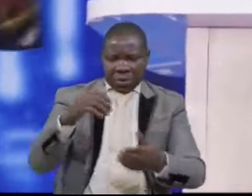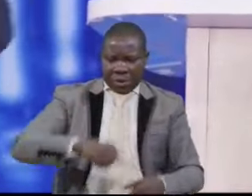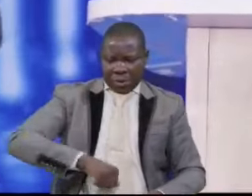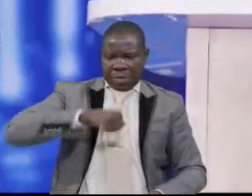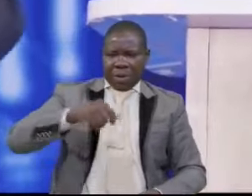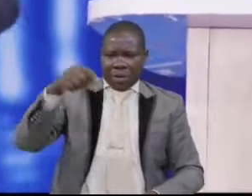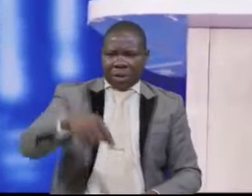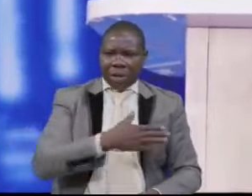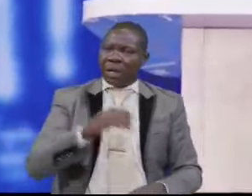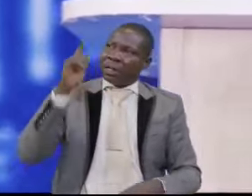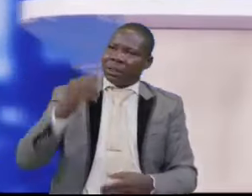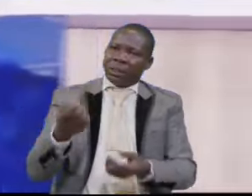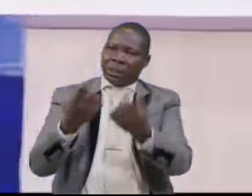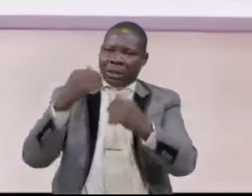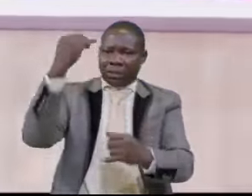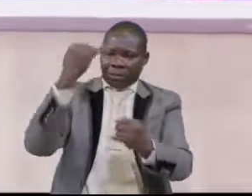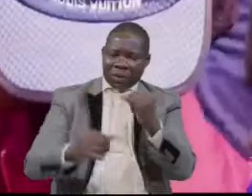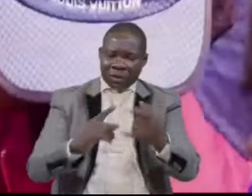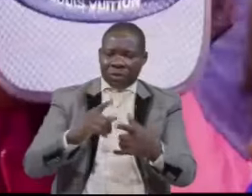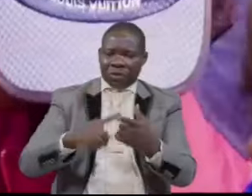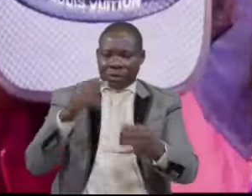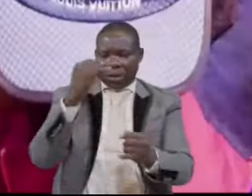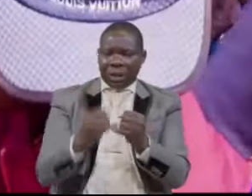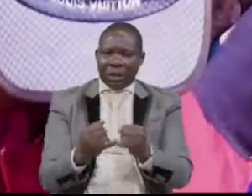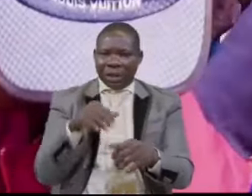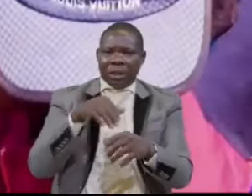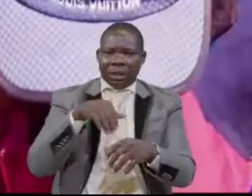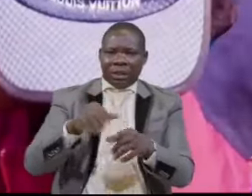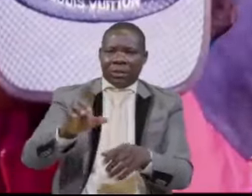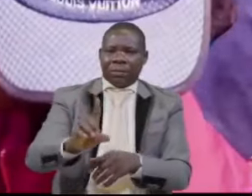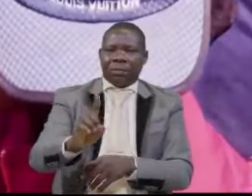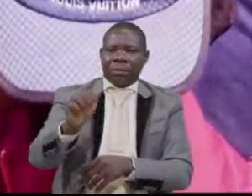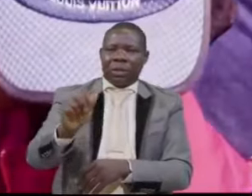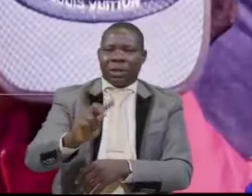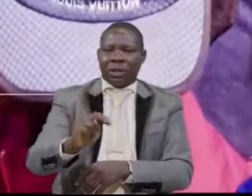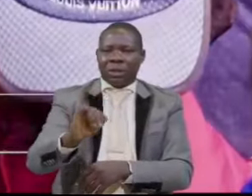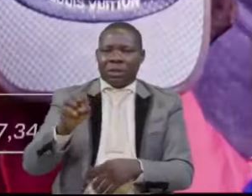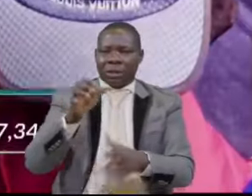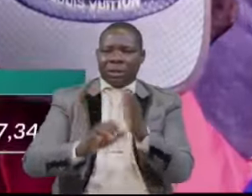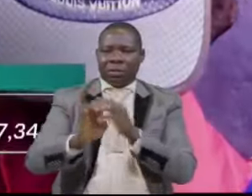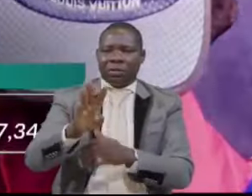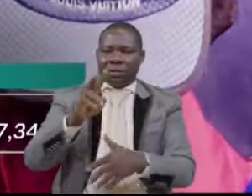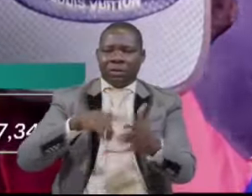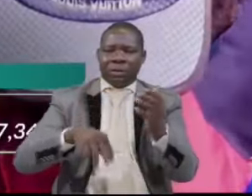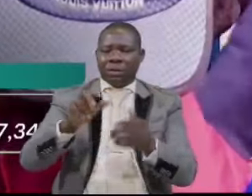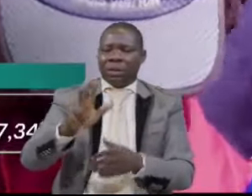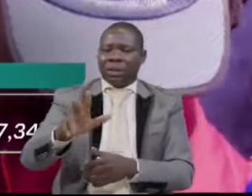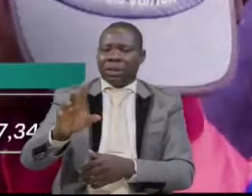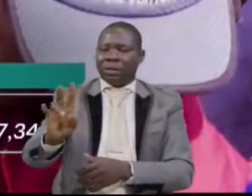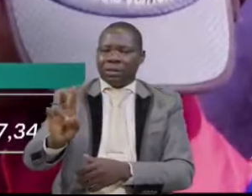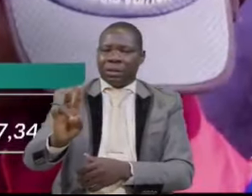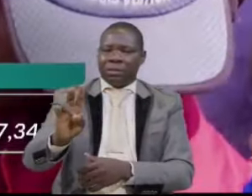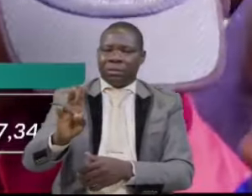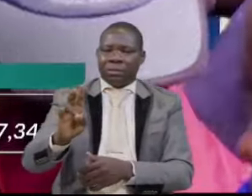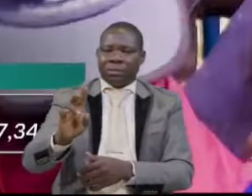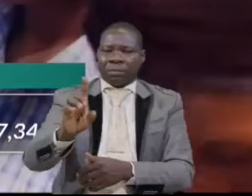the conclusion. We're looking at Daniel chapter 4. I'm reading from verse 37. In Daniel chapter 4, reading from